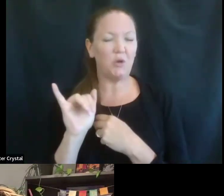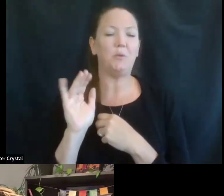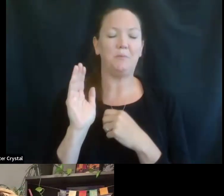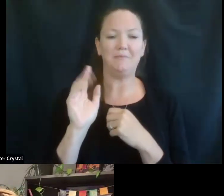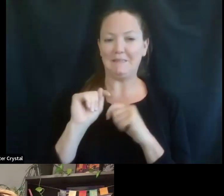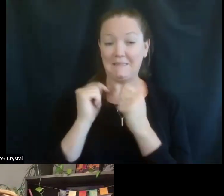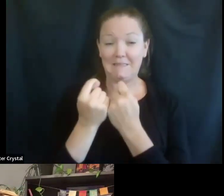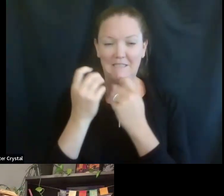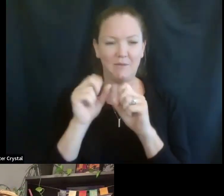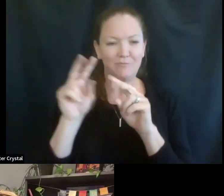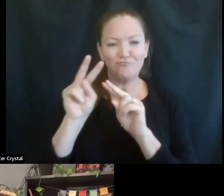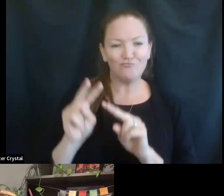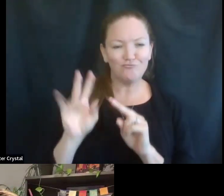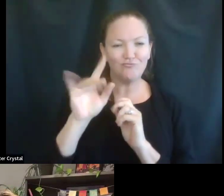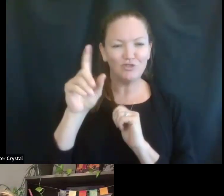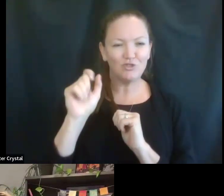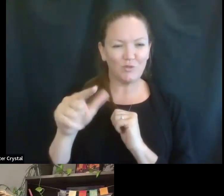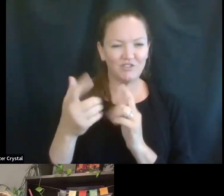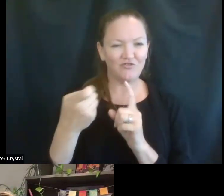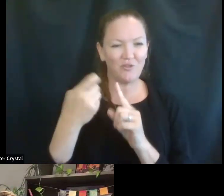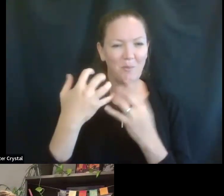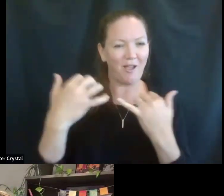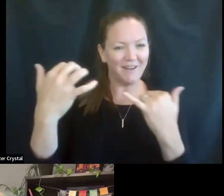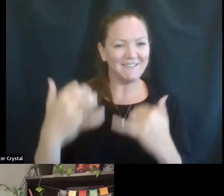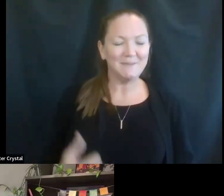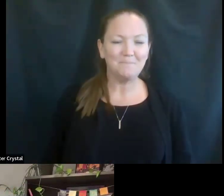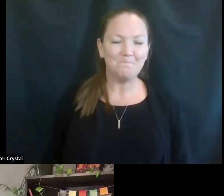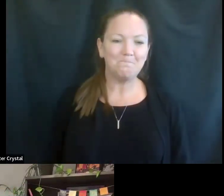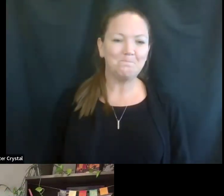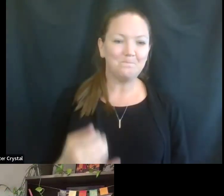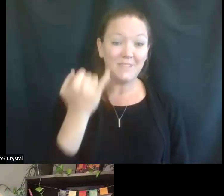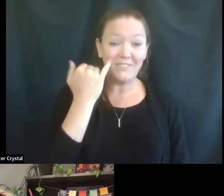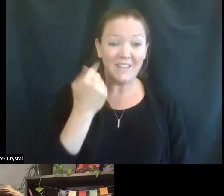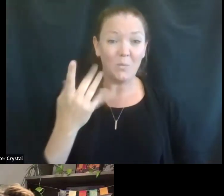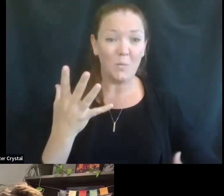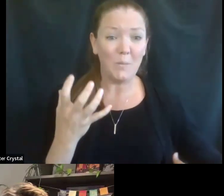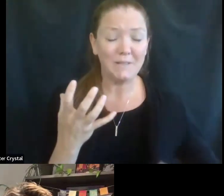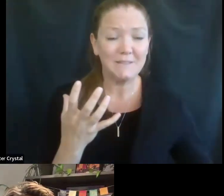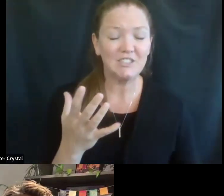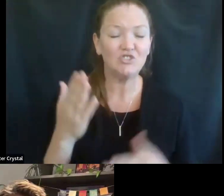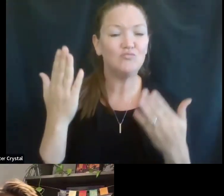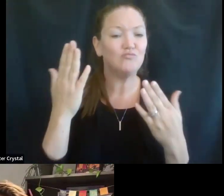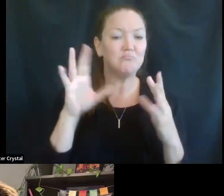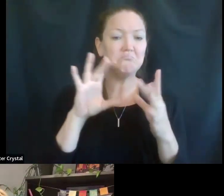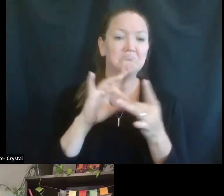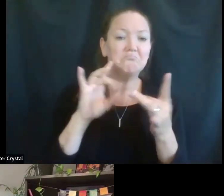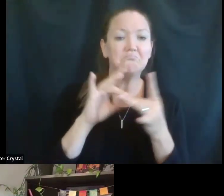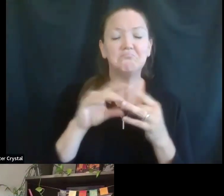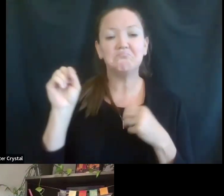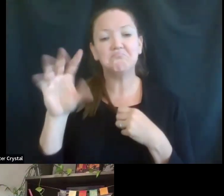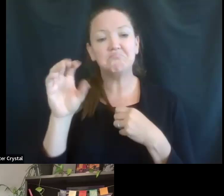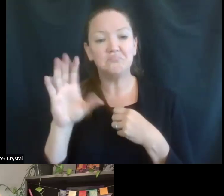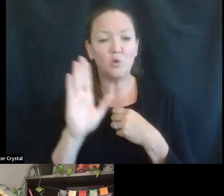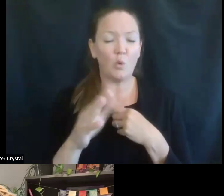sort through some of the questions that are going to be coming in from the audience. If anyone would like to share your thoughts on the topic or ask